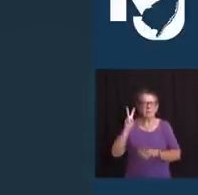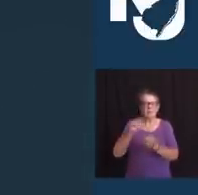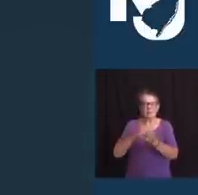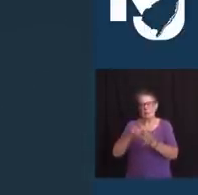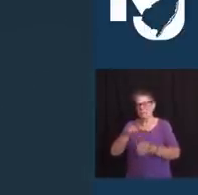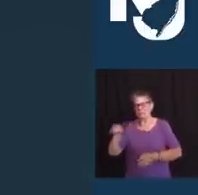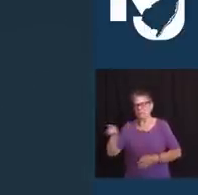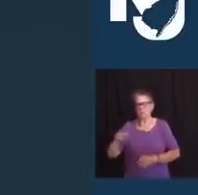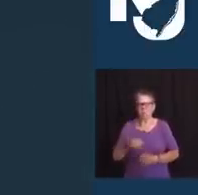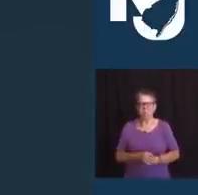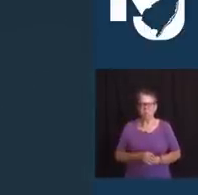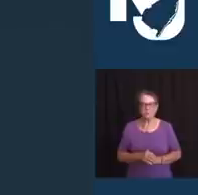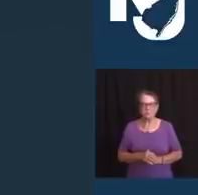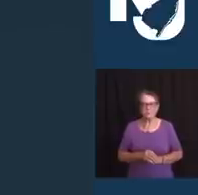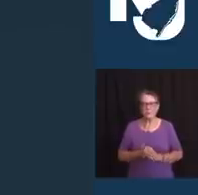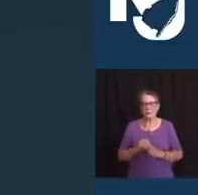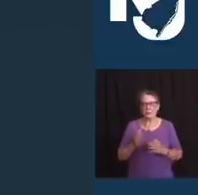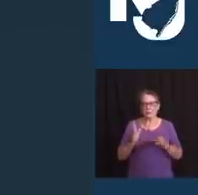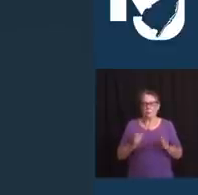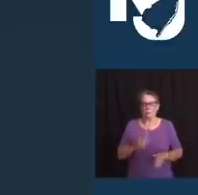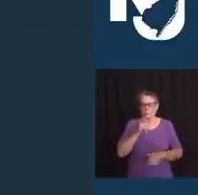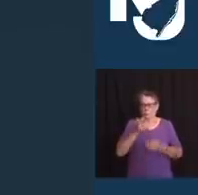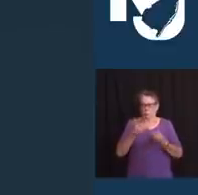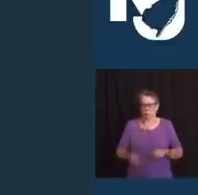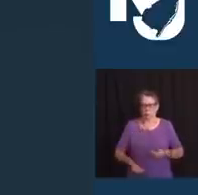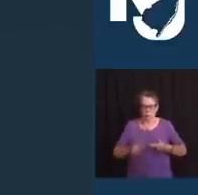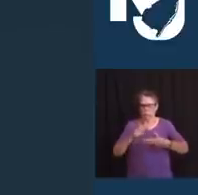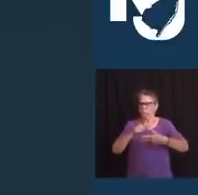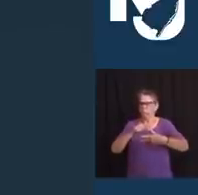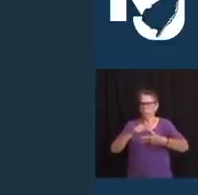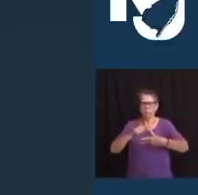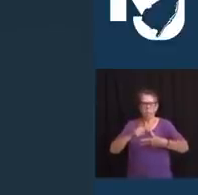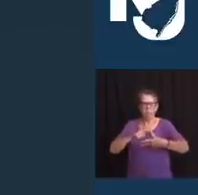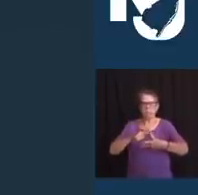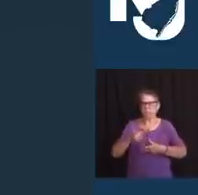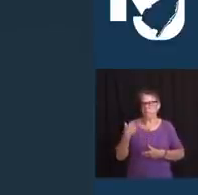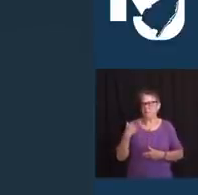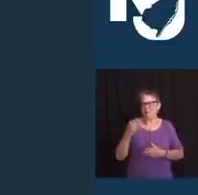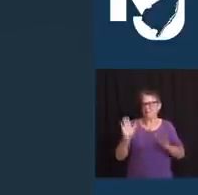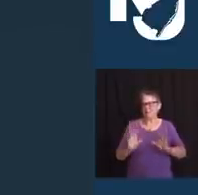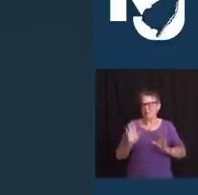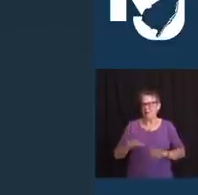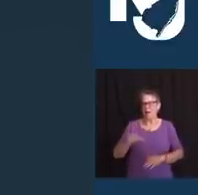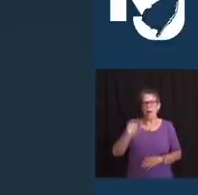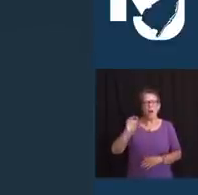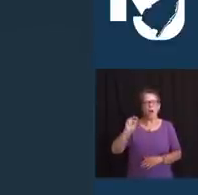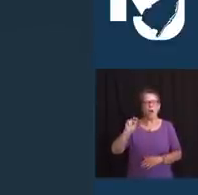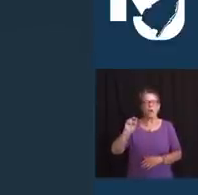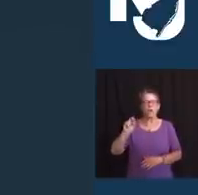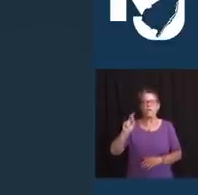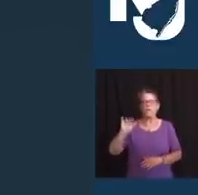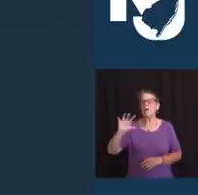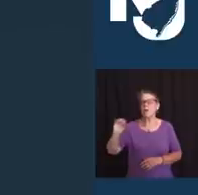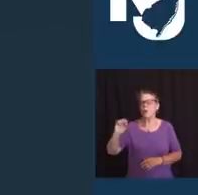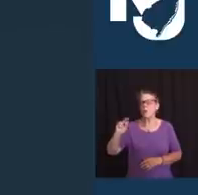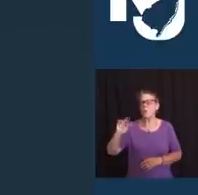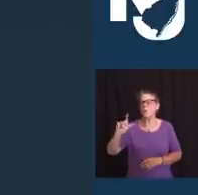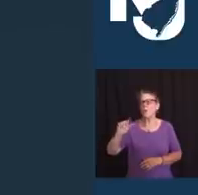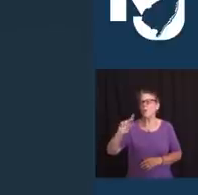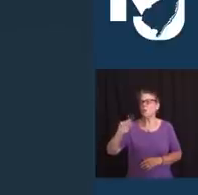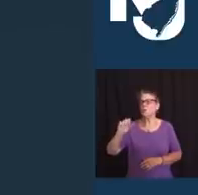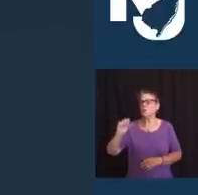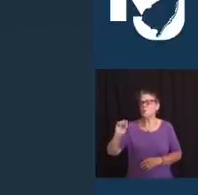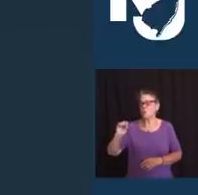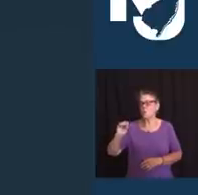One of those recently lost was a pretty remarkable guy, Anophrio Nolan Russo, a longtime resident of both